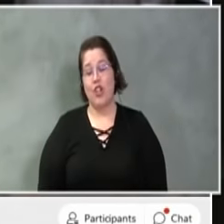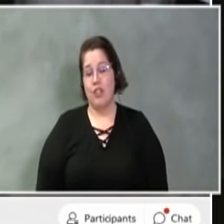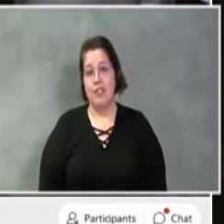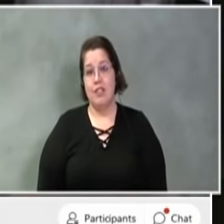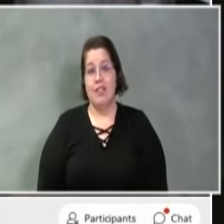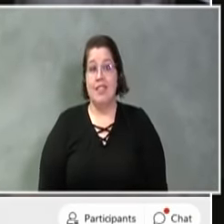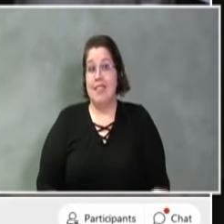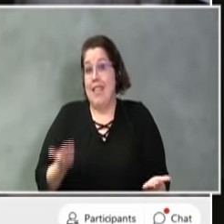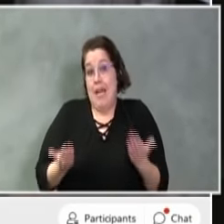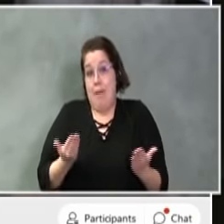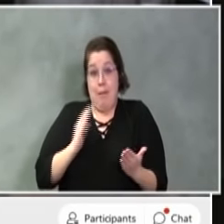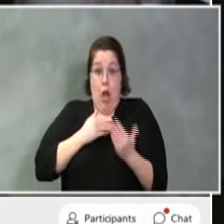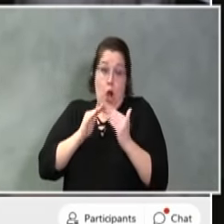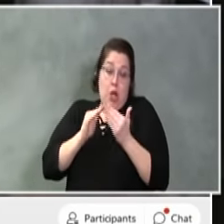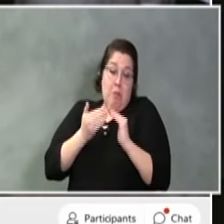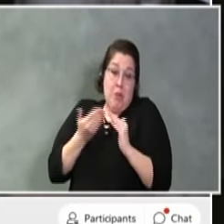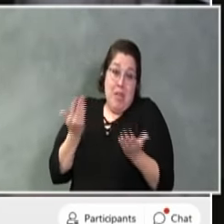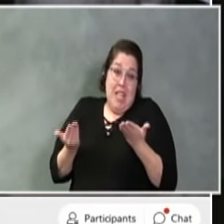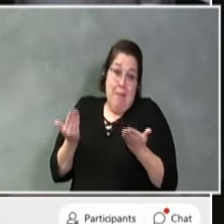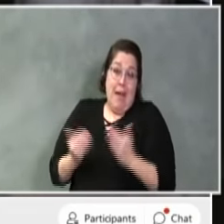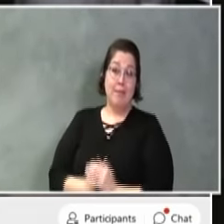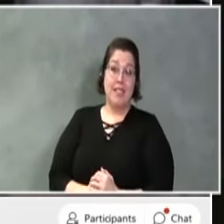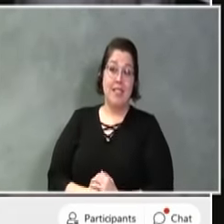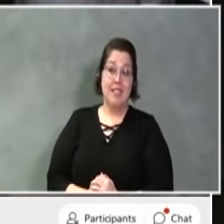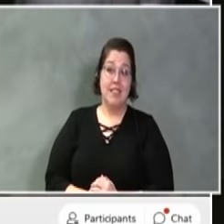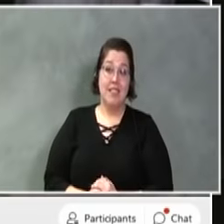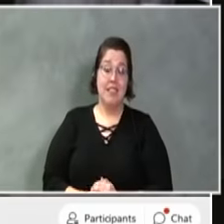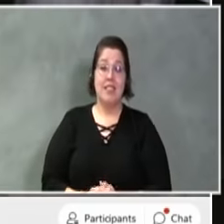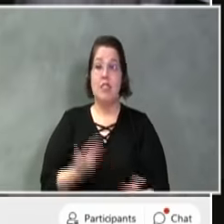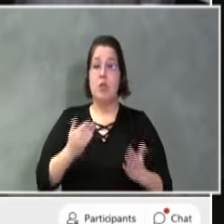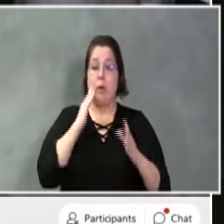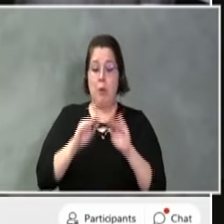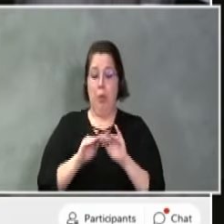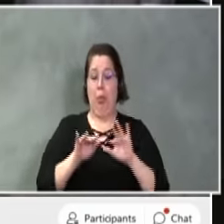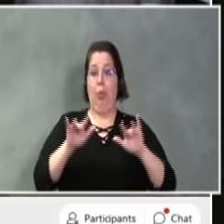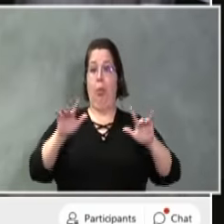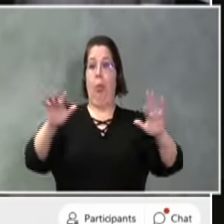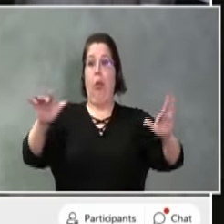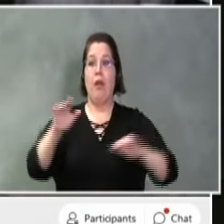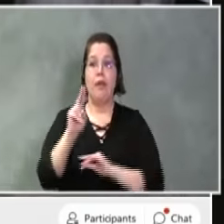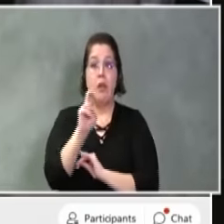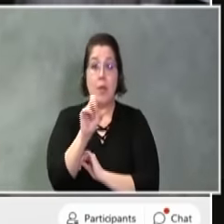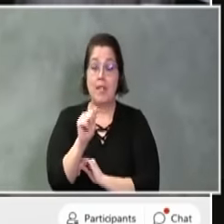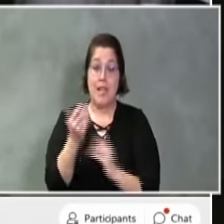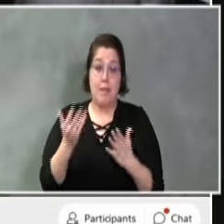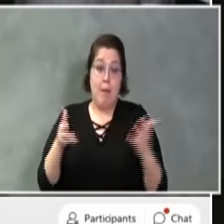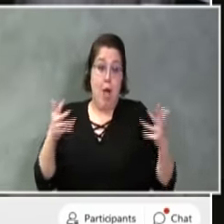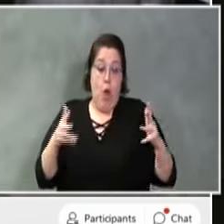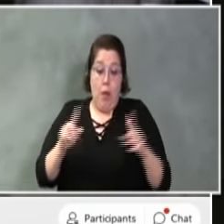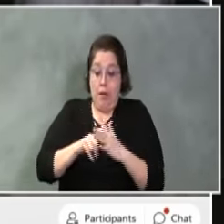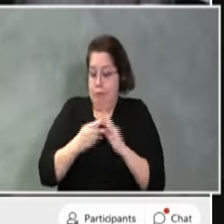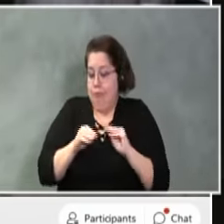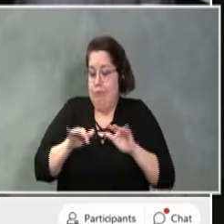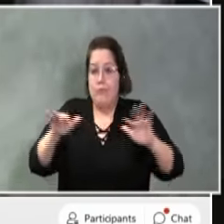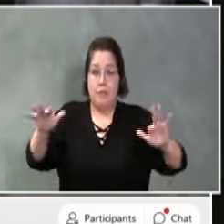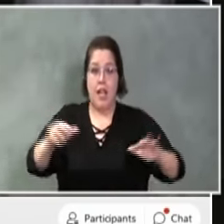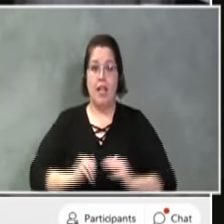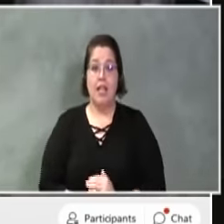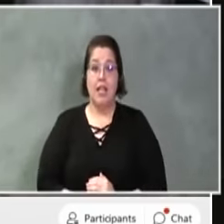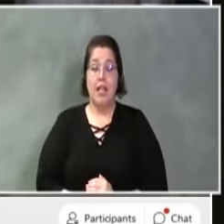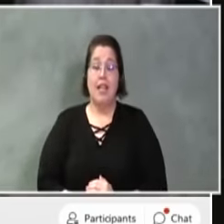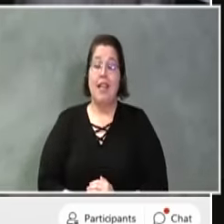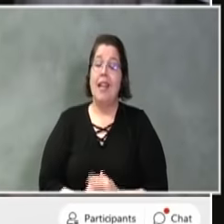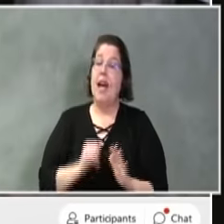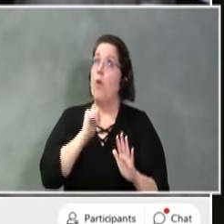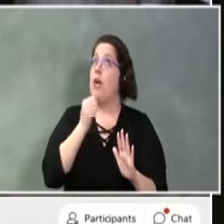probably maybe in our community too. So it's going to probably spread across the United States, maybe spreading already. And it's not that